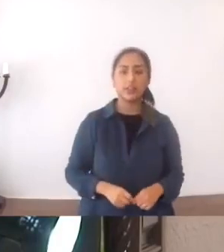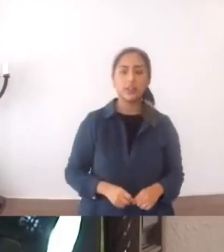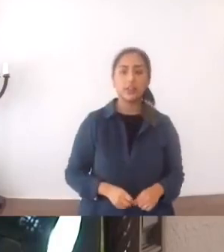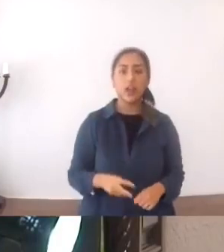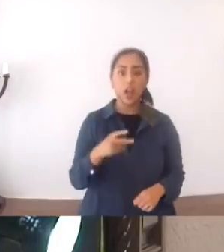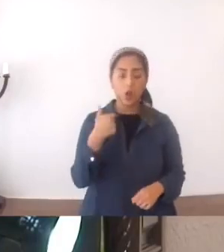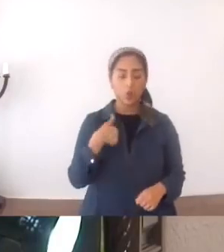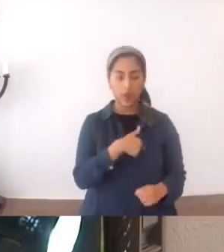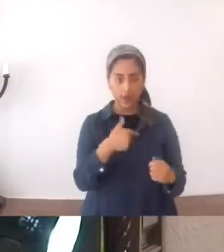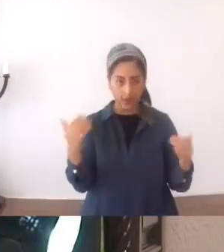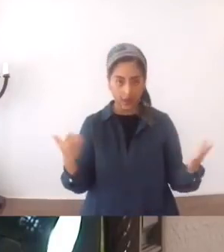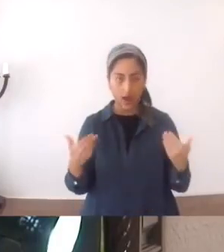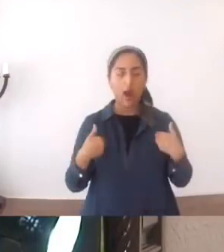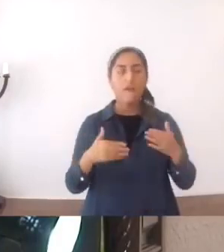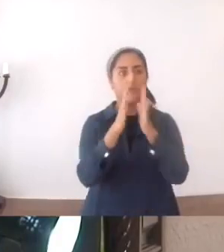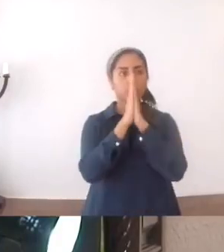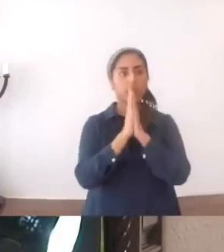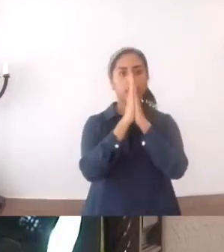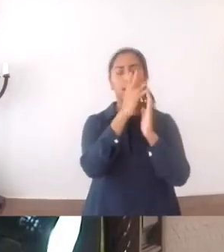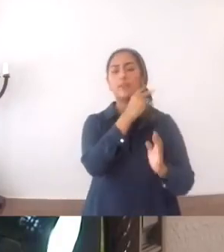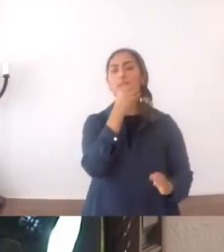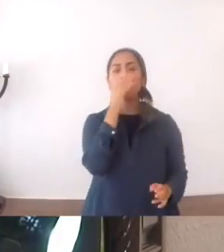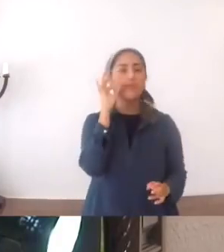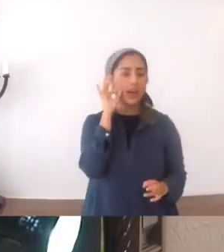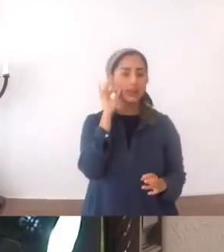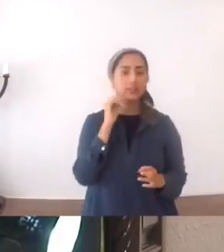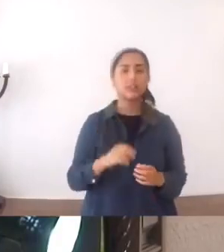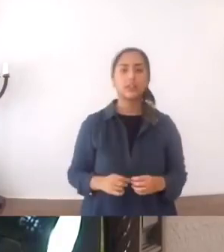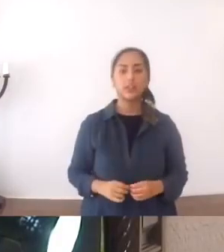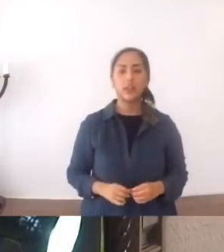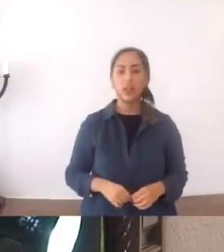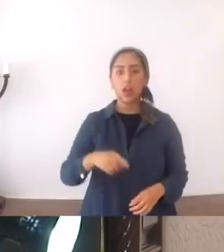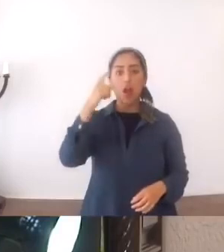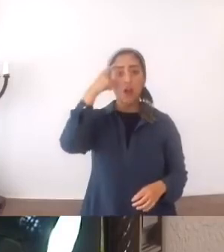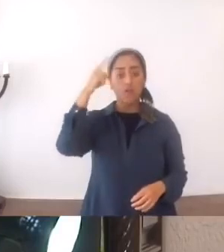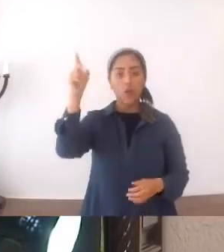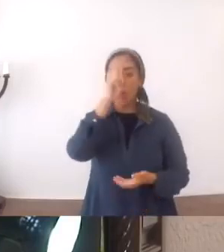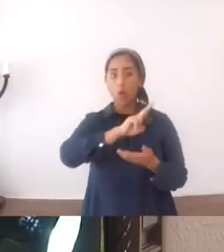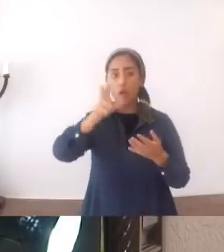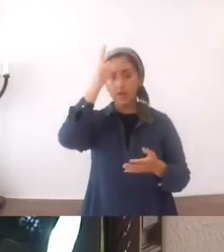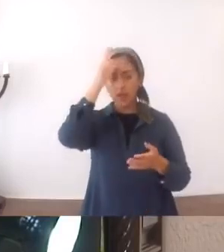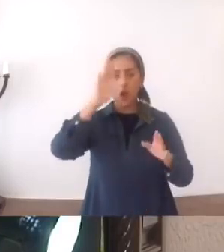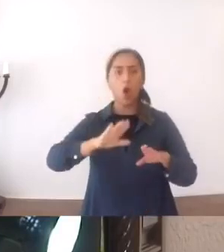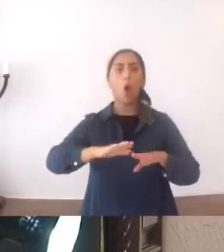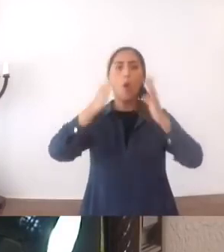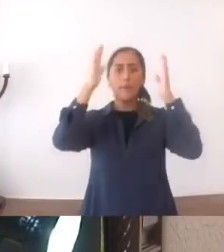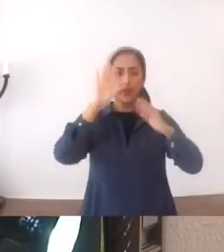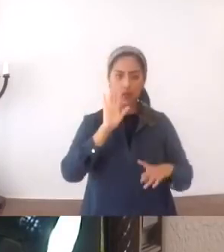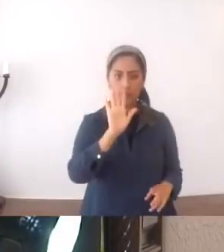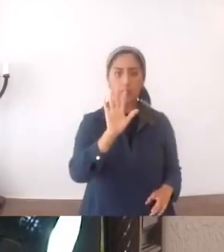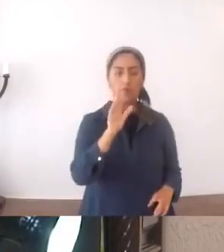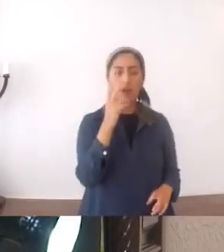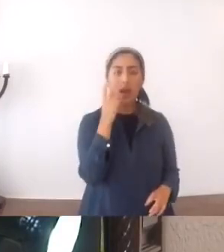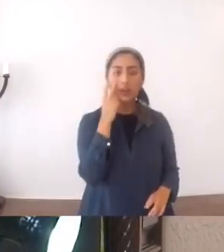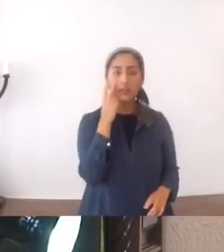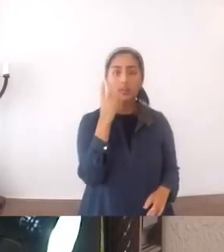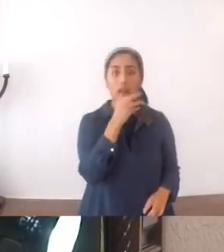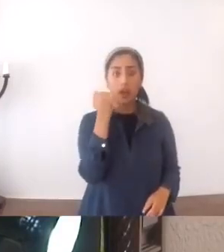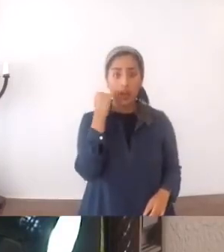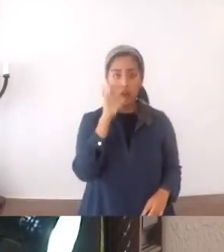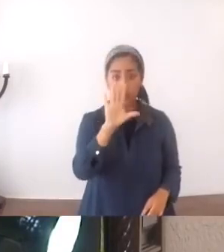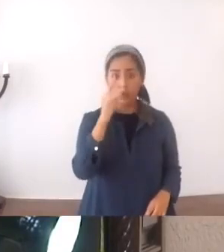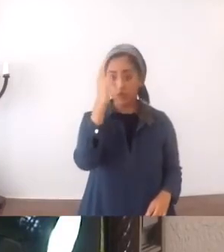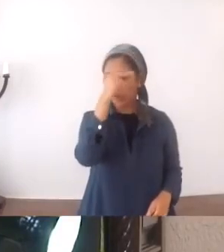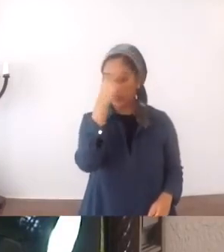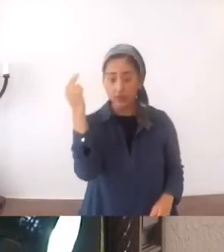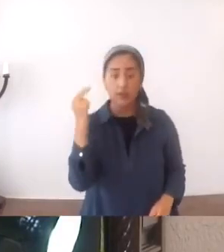name above all names. Y hemos orado acá y ayunado And we have prayed here and we have para fasted que el Eterno te abra los so ojos. the Eternal